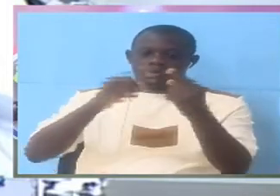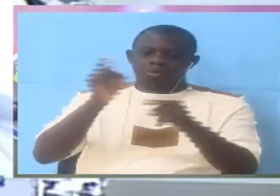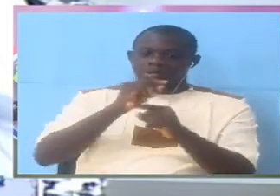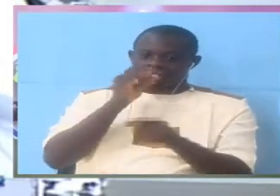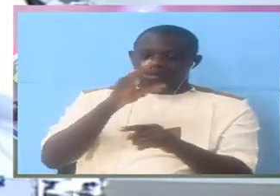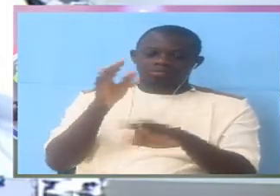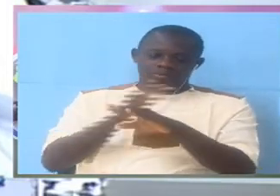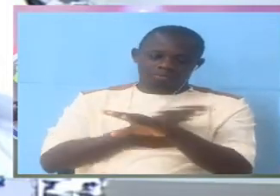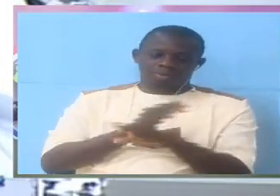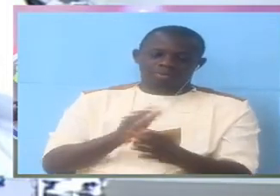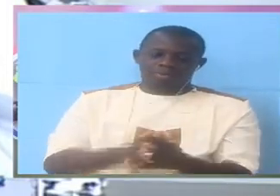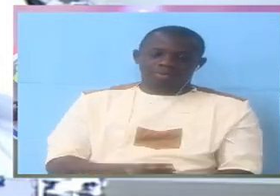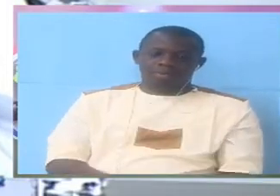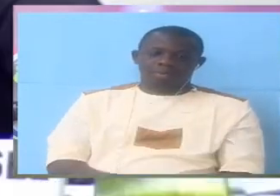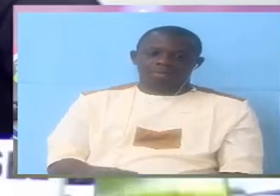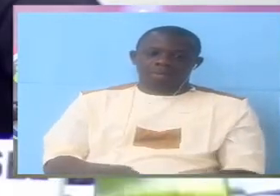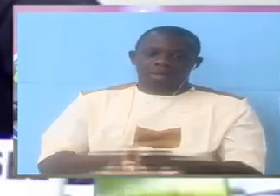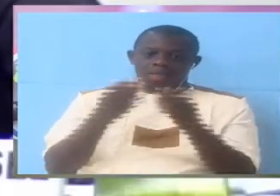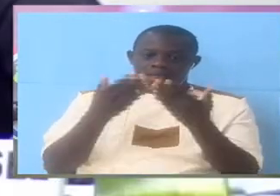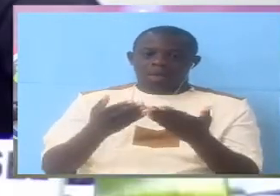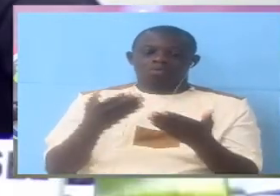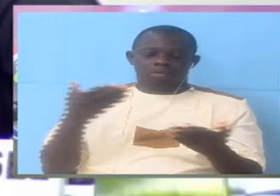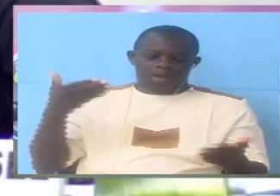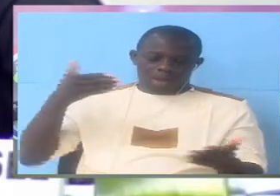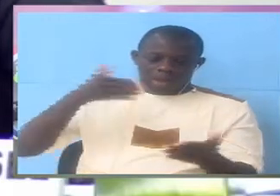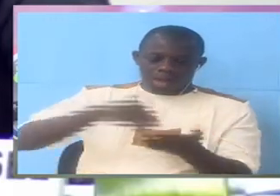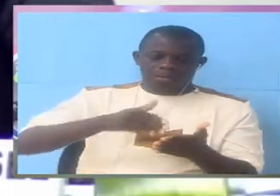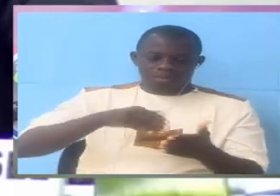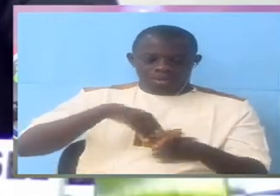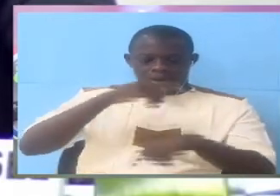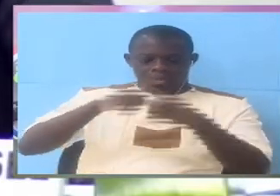But then let's come to 2006.